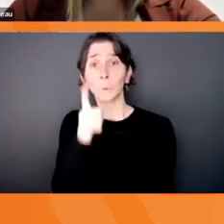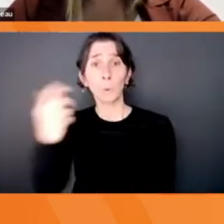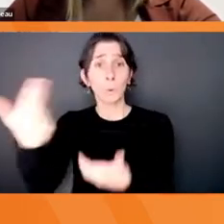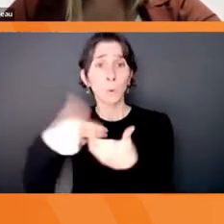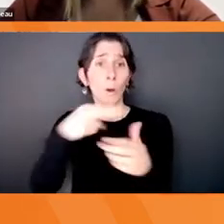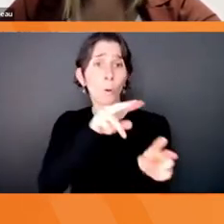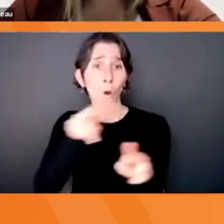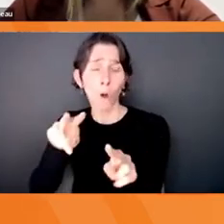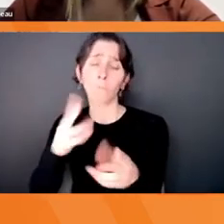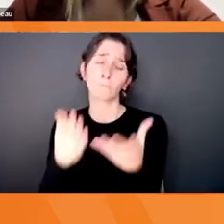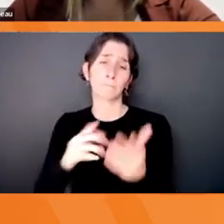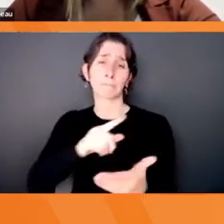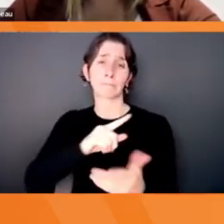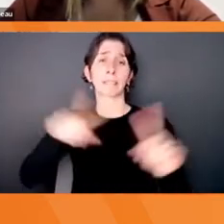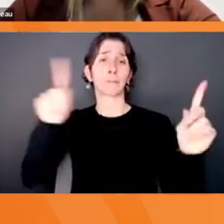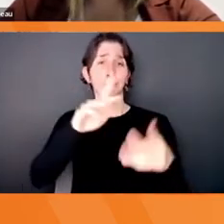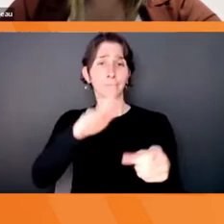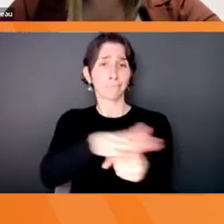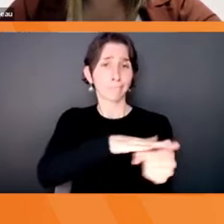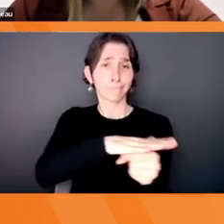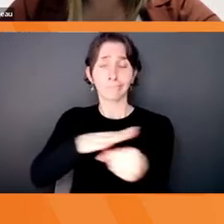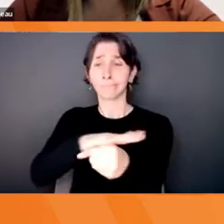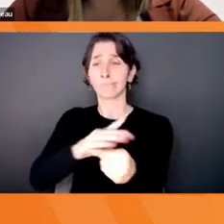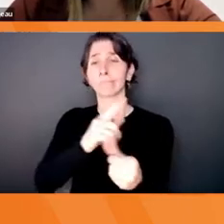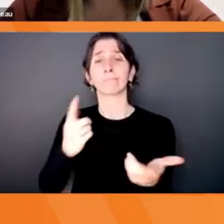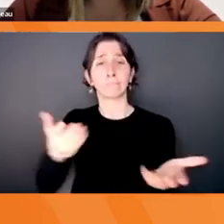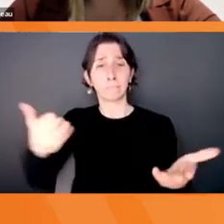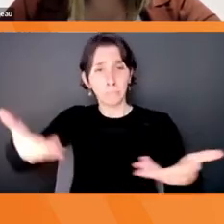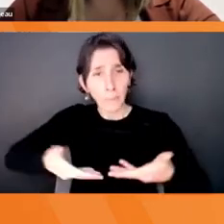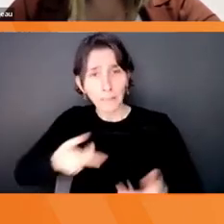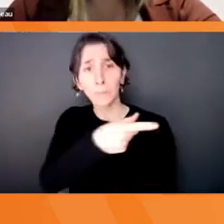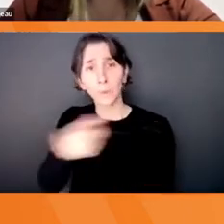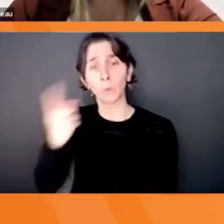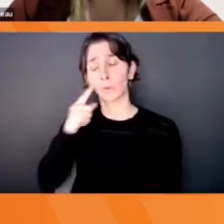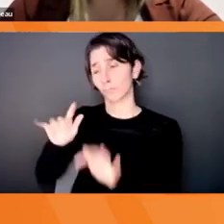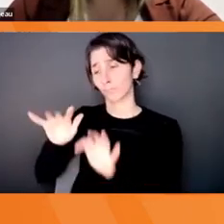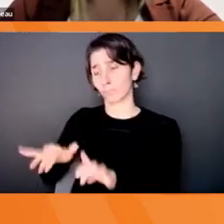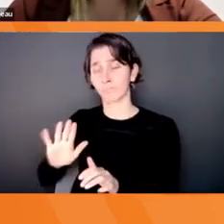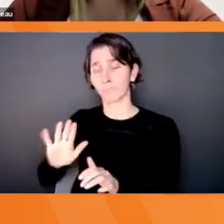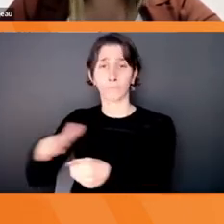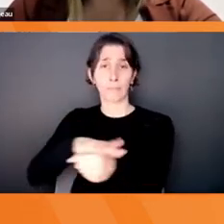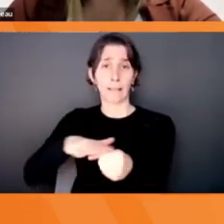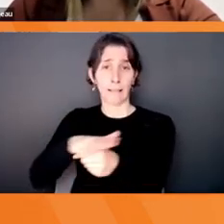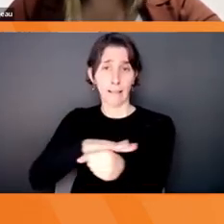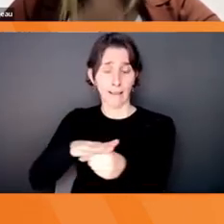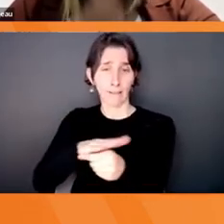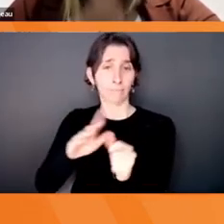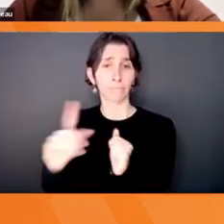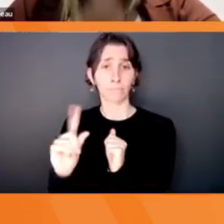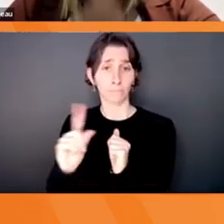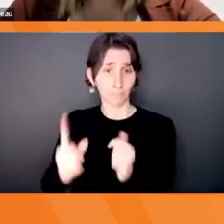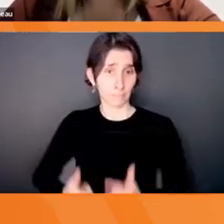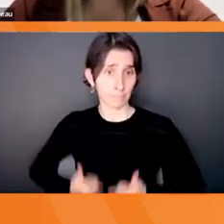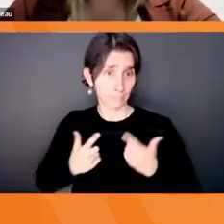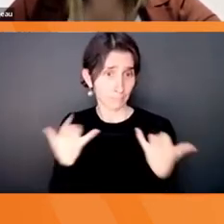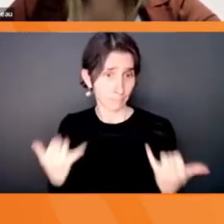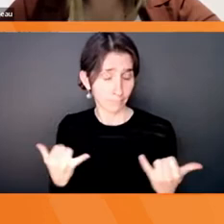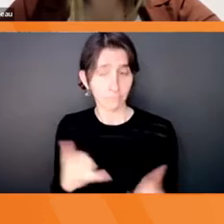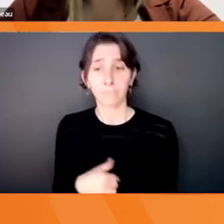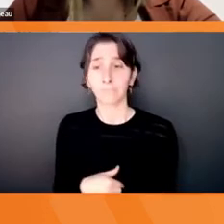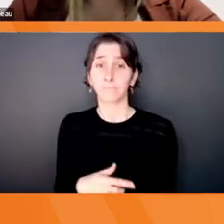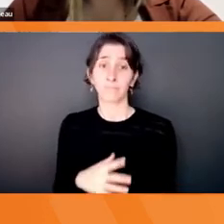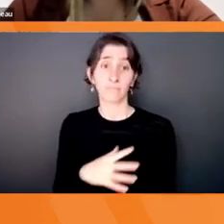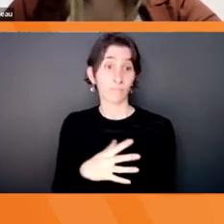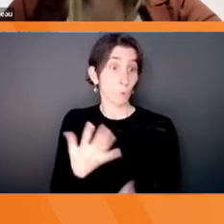so we invite and encourage each of you to give recognition to the land that you are on here today and every day.